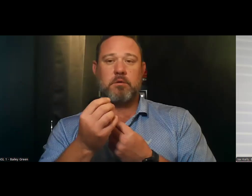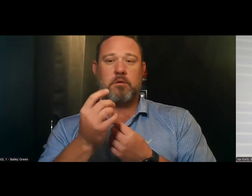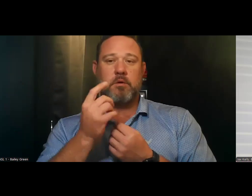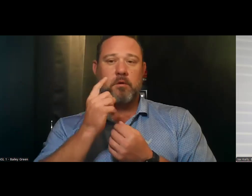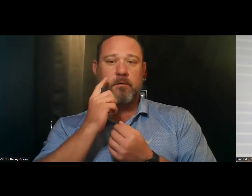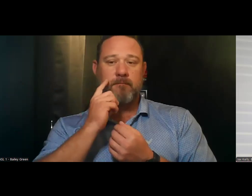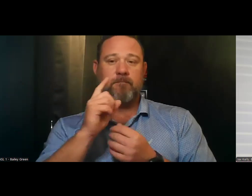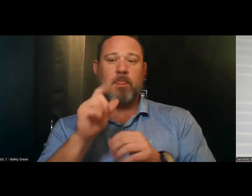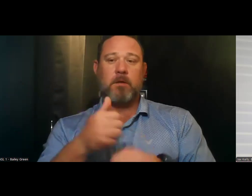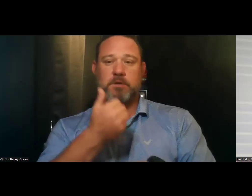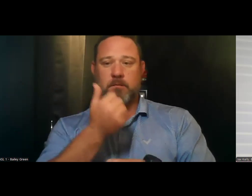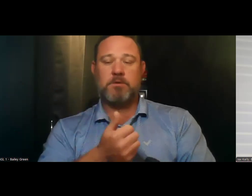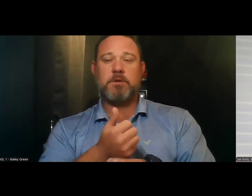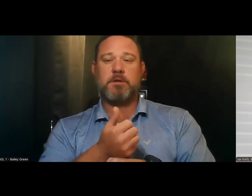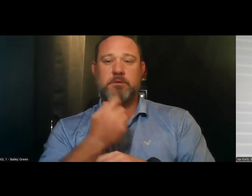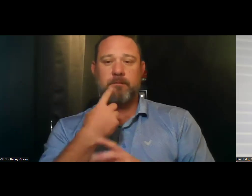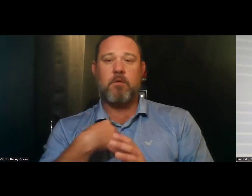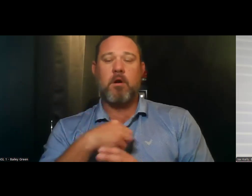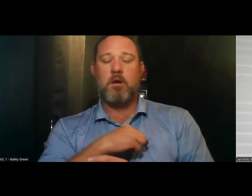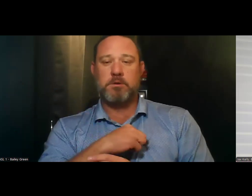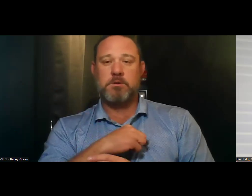really putting this all together for us